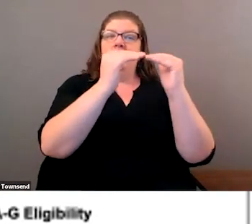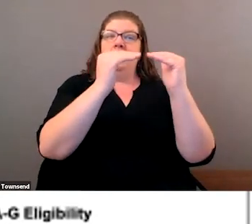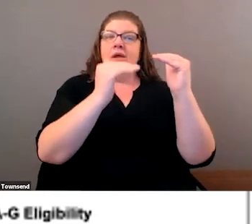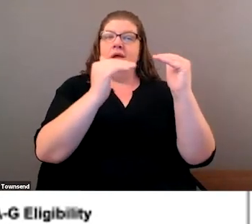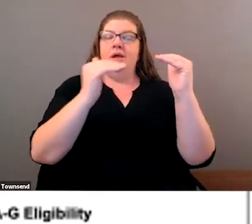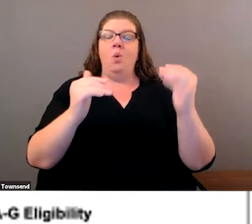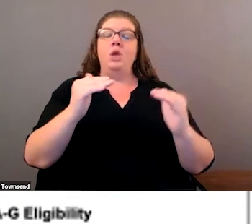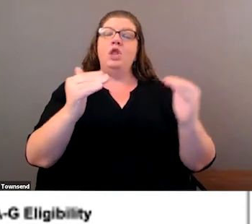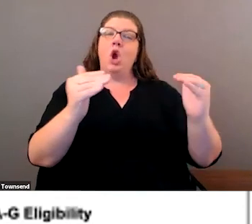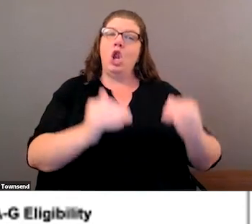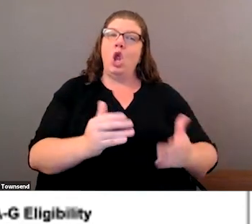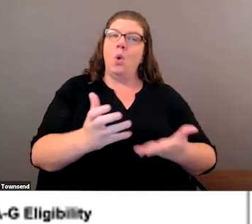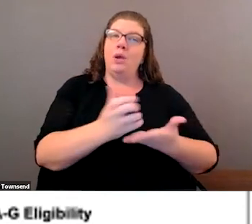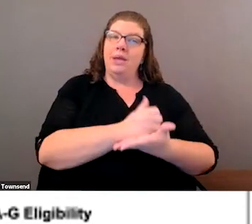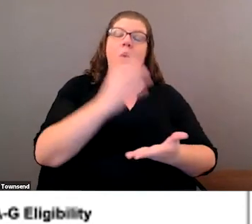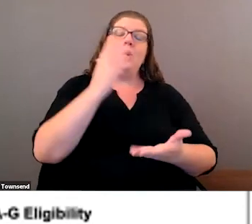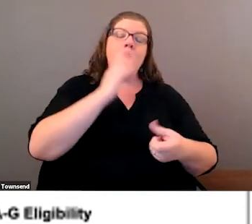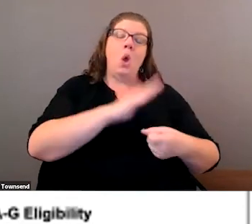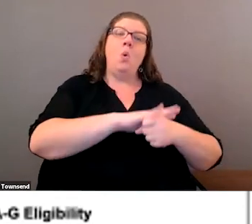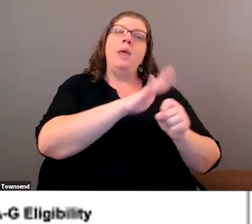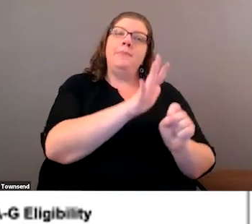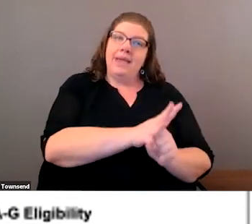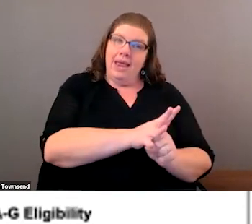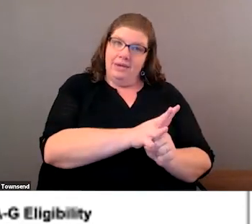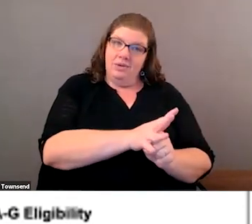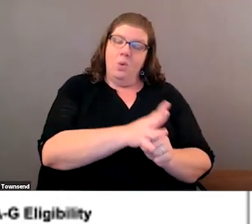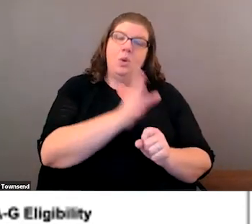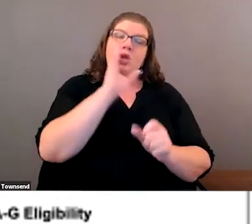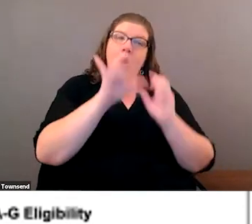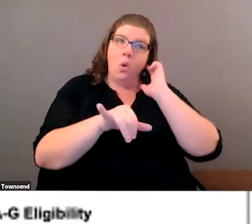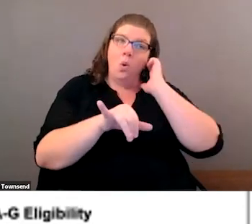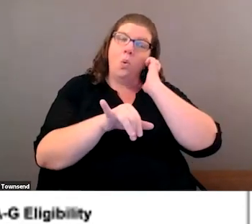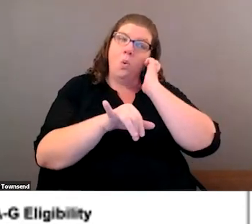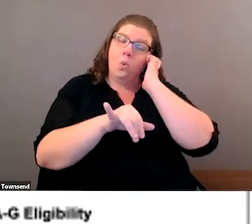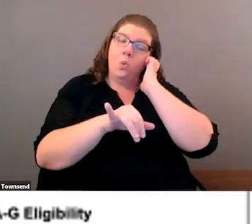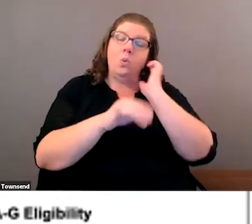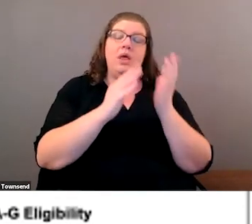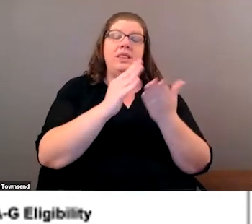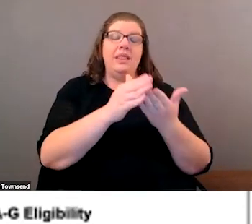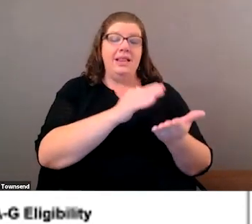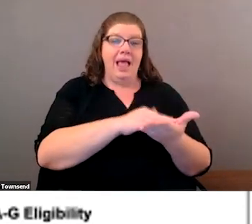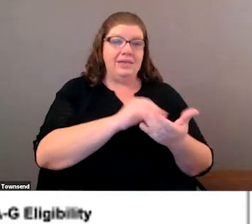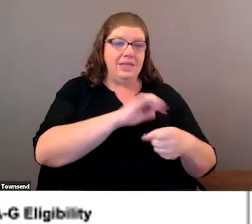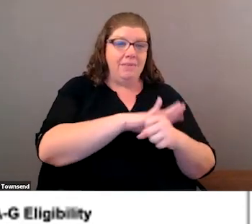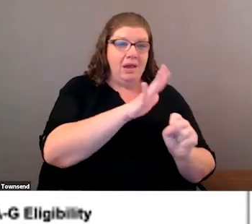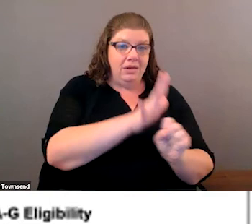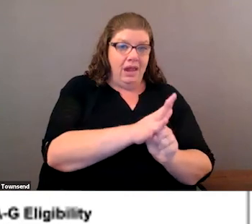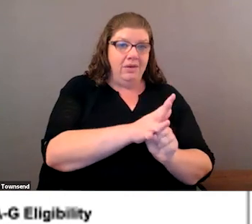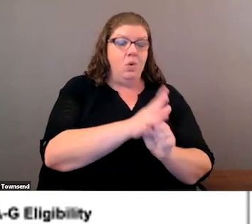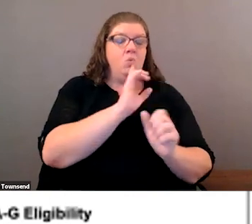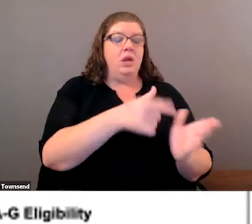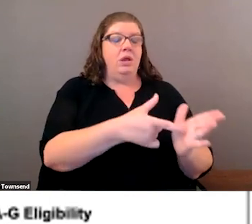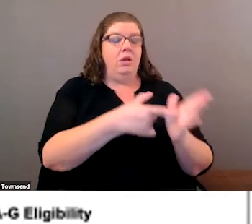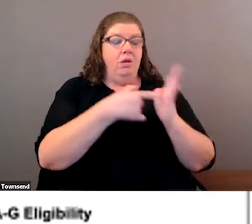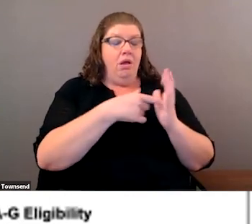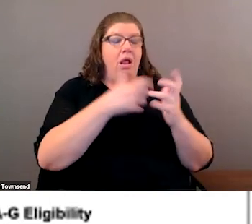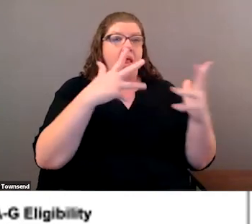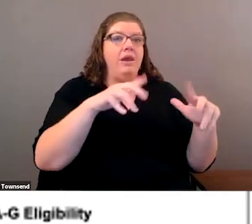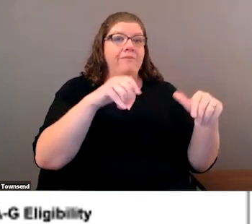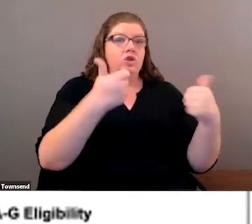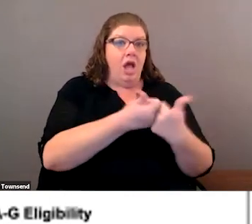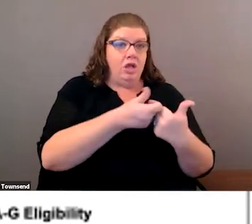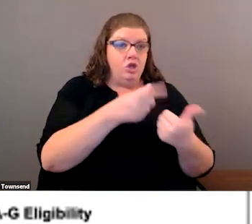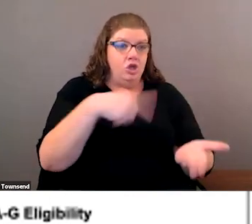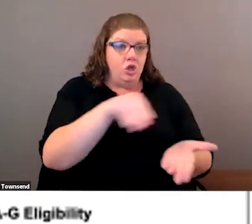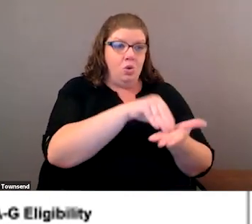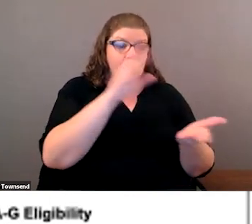We know we've experienced pandemic. We know that this tells us, we know the lessons of pandemic reinforce that there were many challenges experienced by students